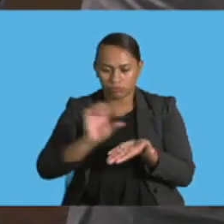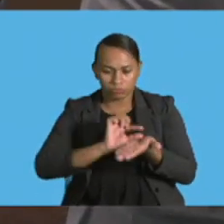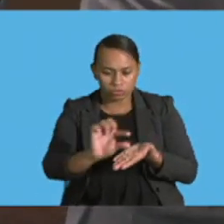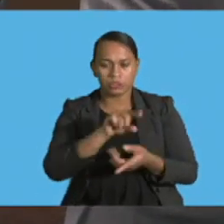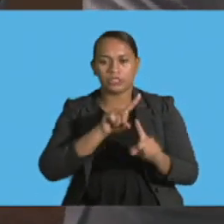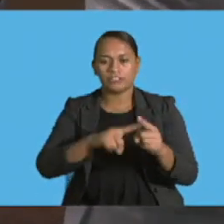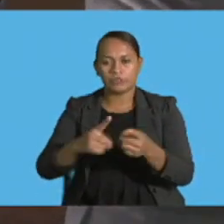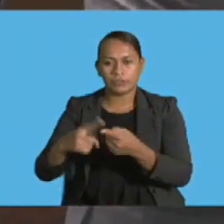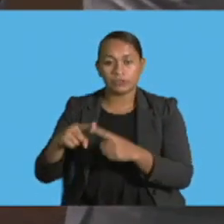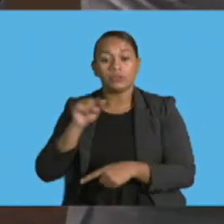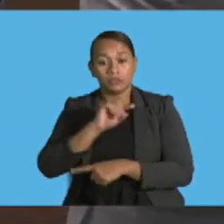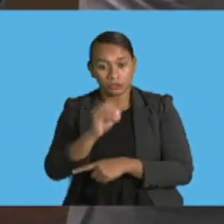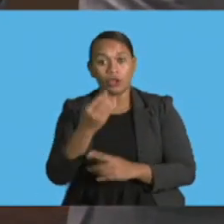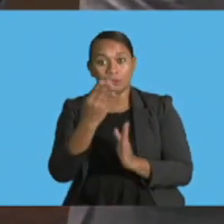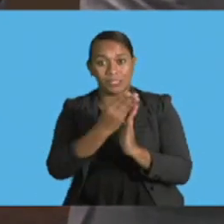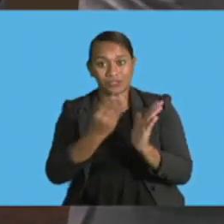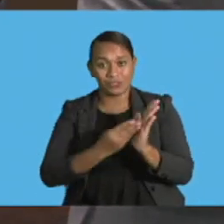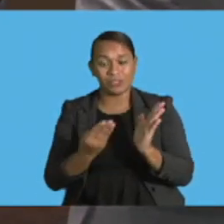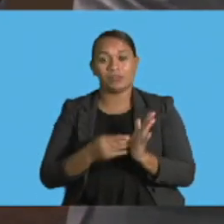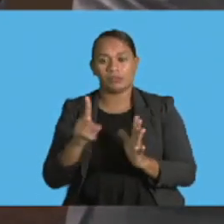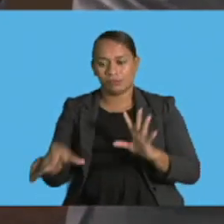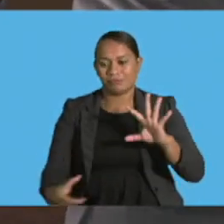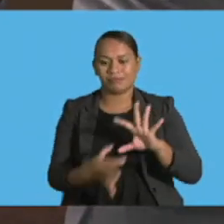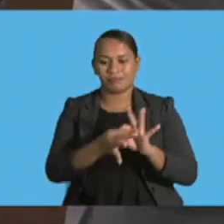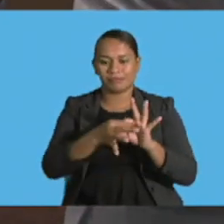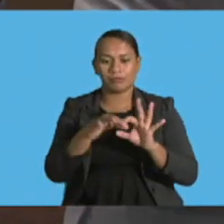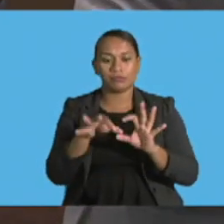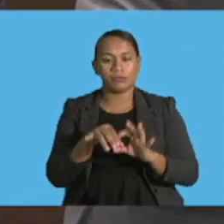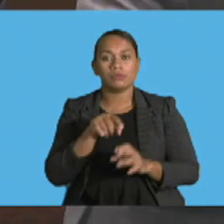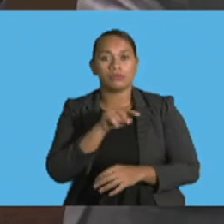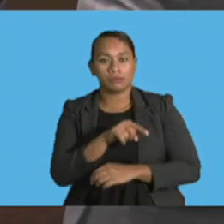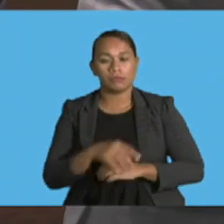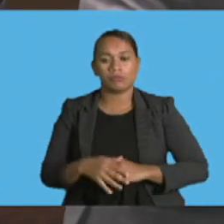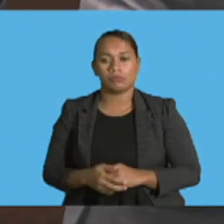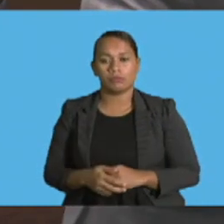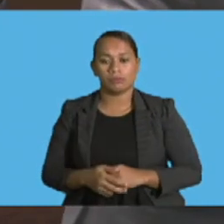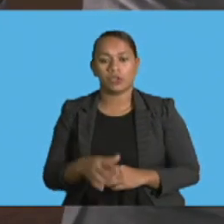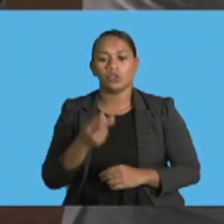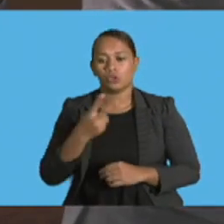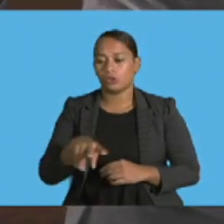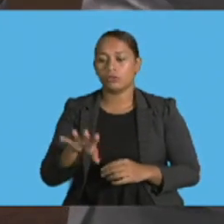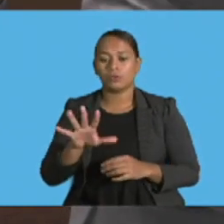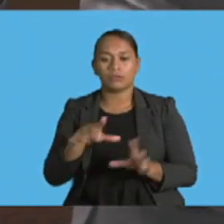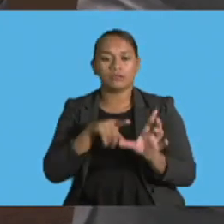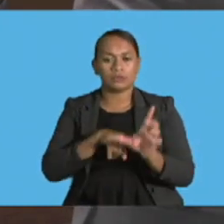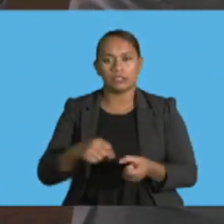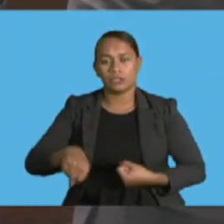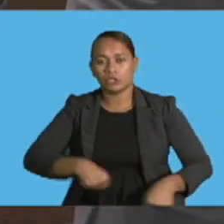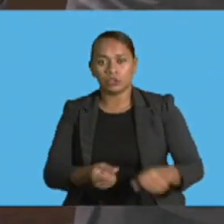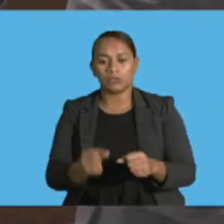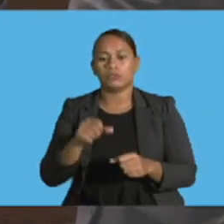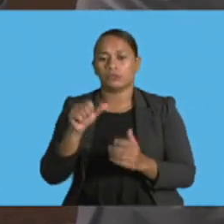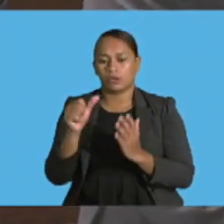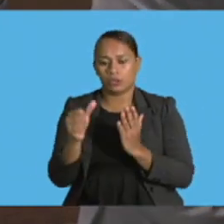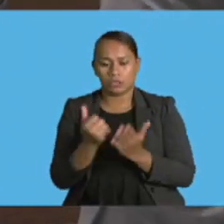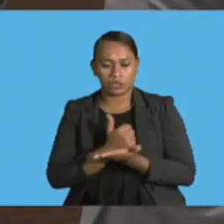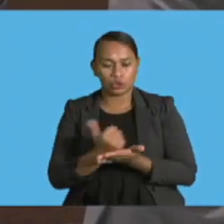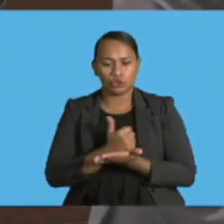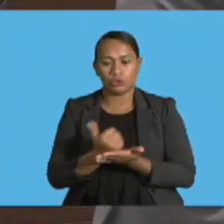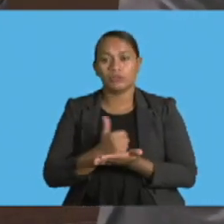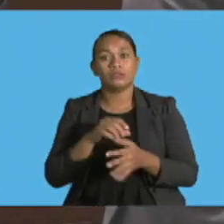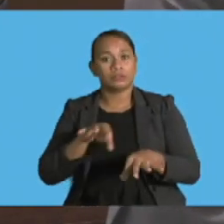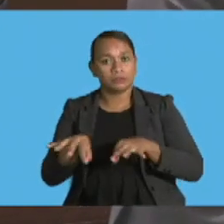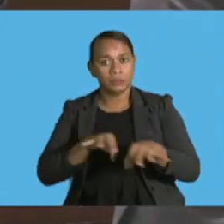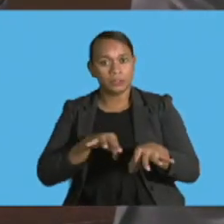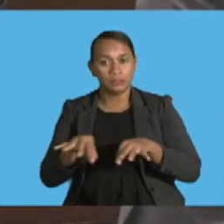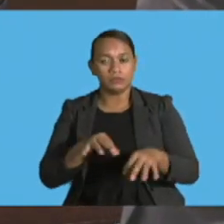aligned to the Fiji Sugar Corporation's newly adapted 5-year strategic action plan, we call SAP,